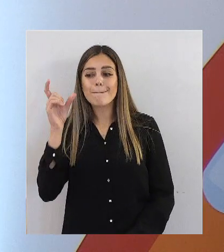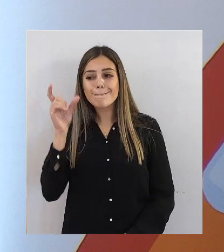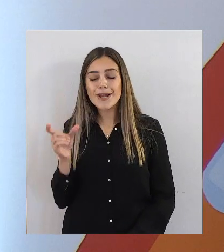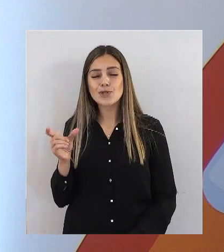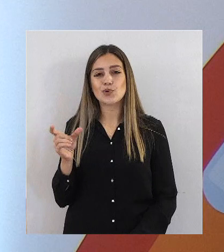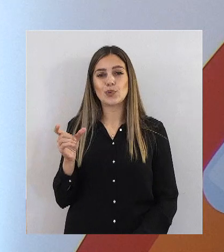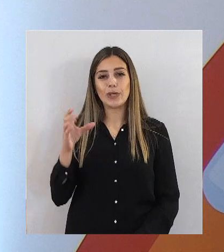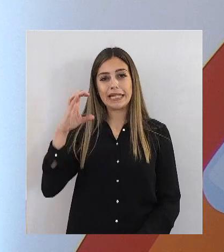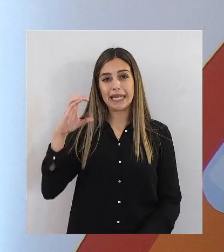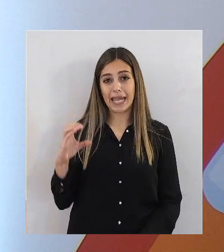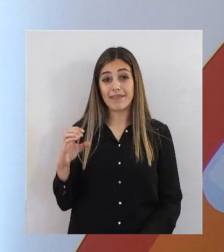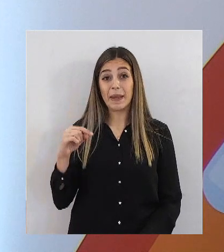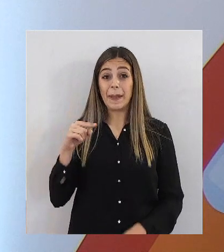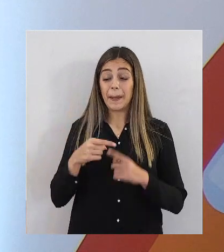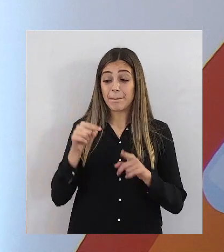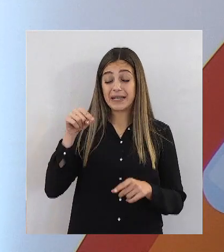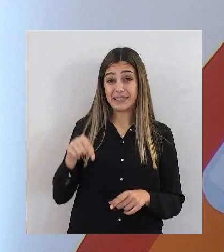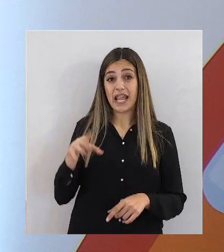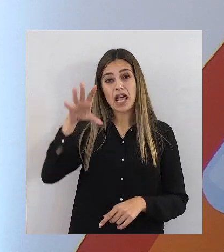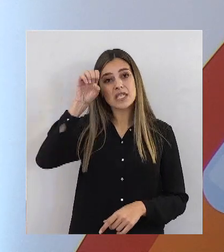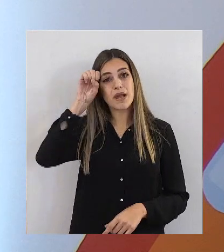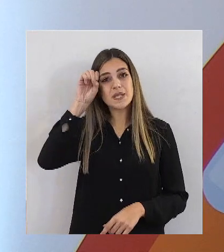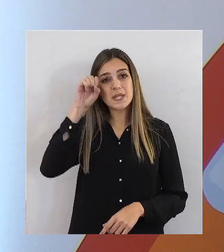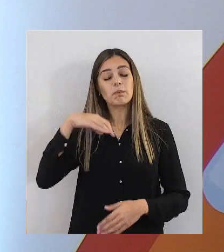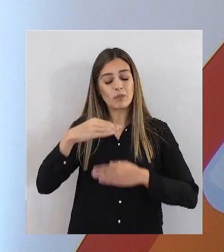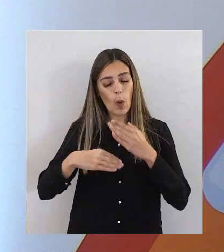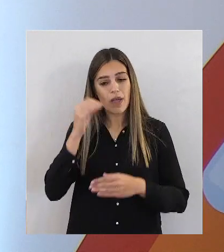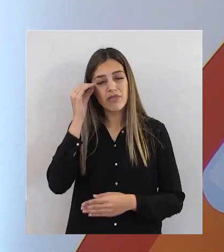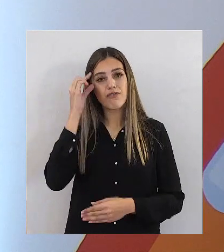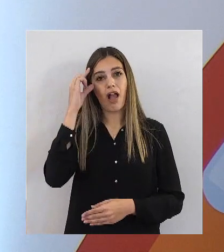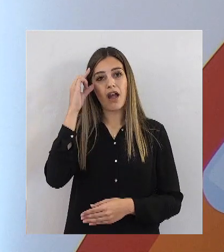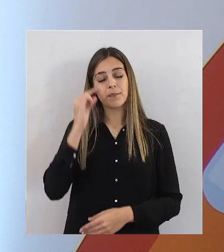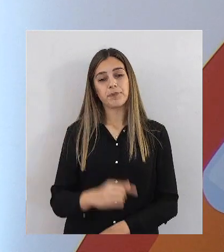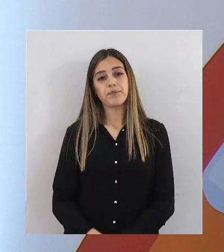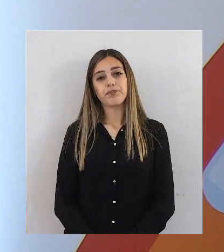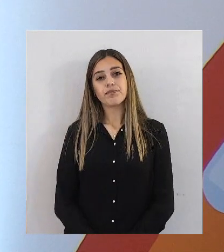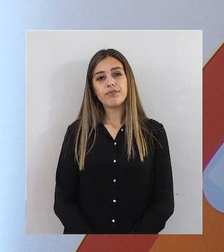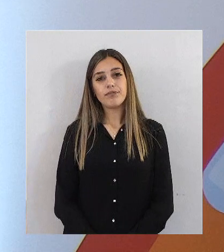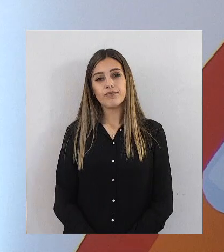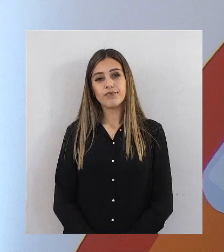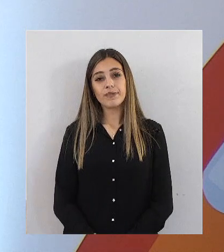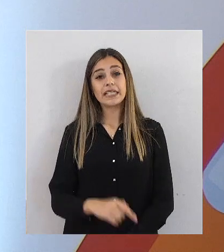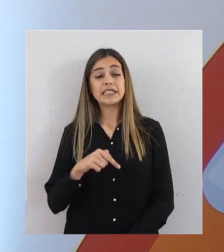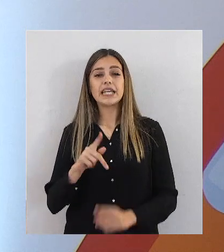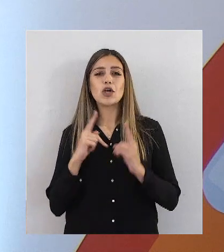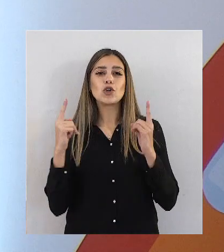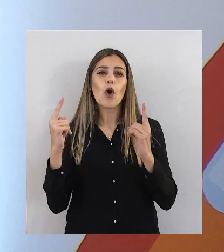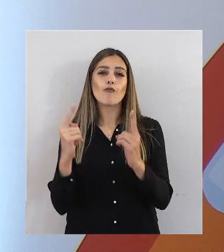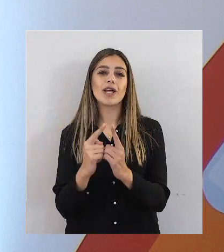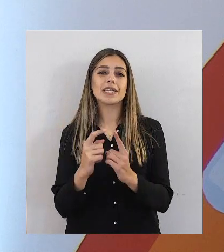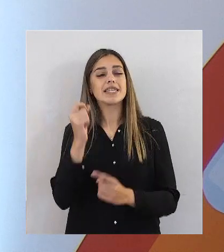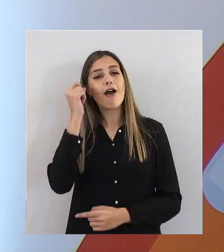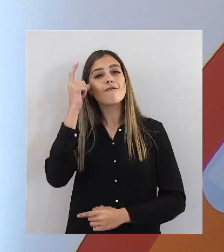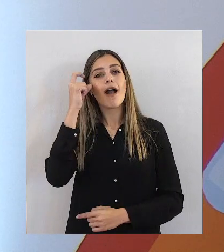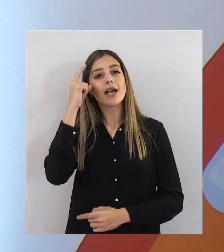mark on me. Today's intervention has also taken me down memory lane, as it reminded me of the last